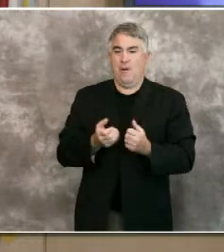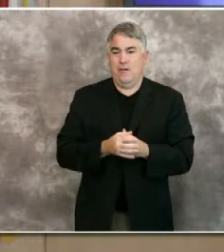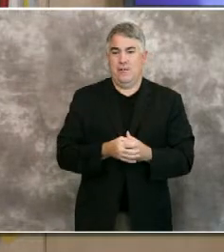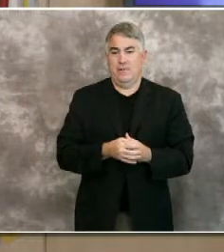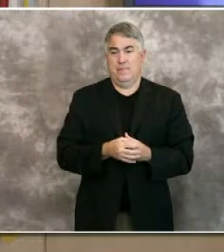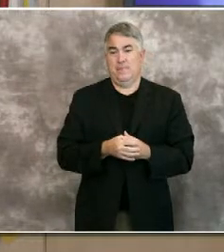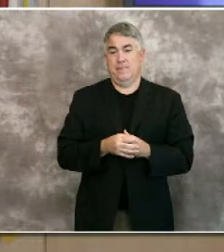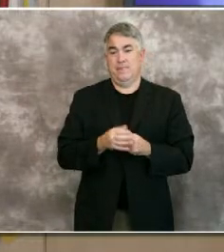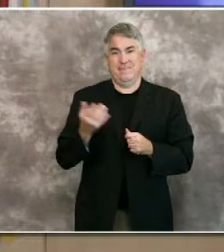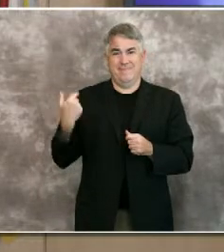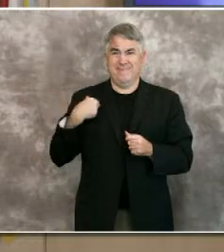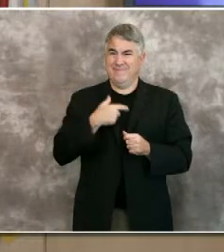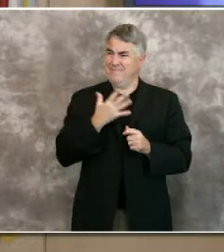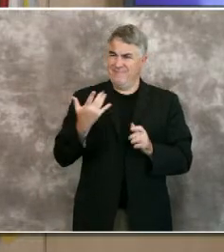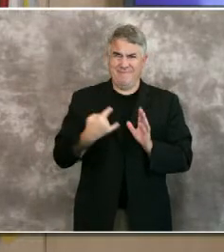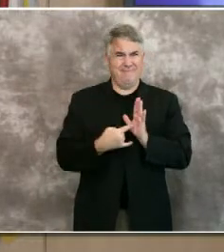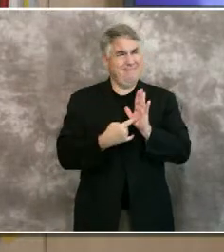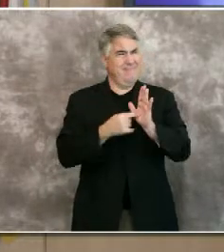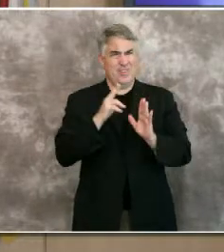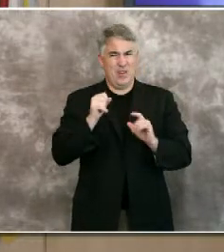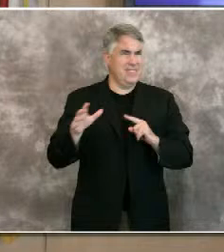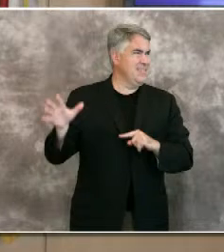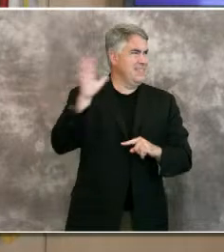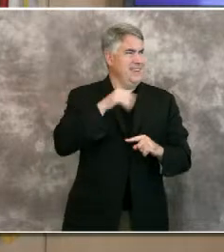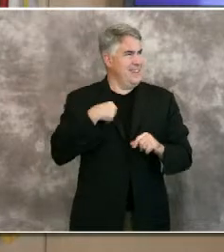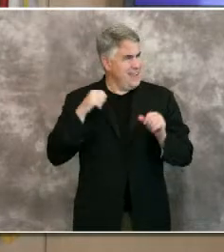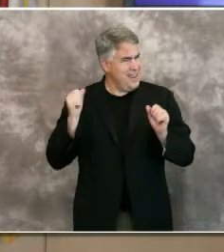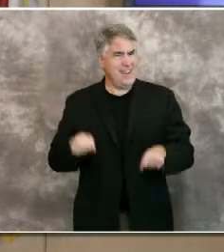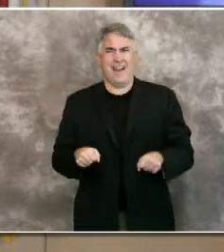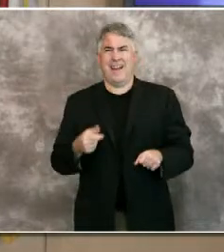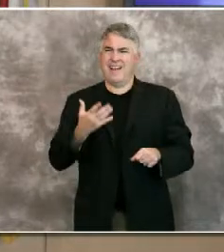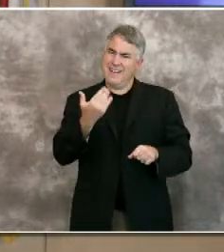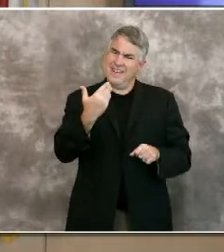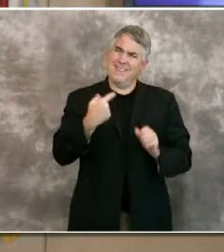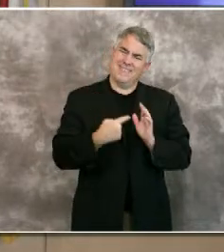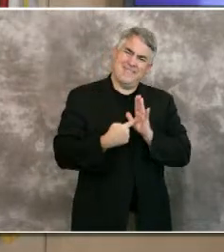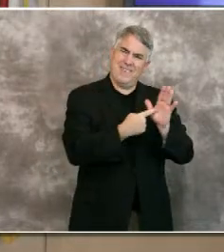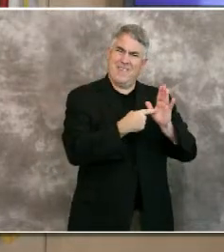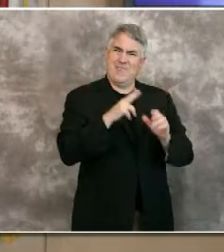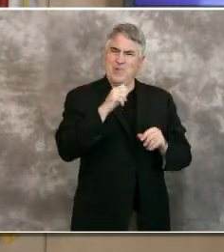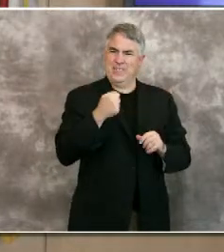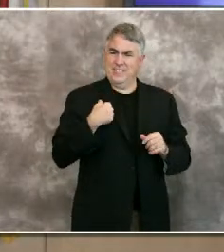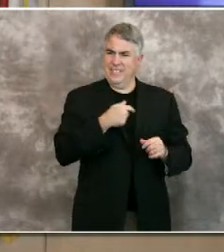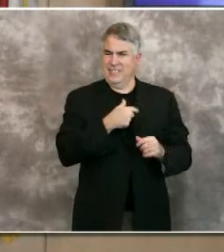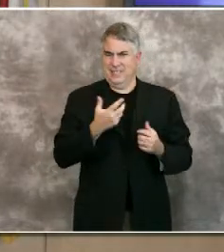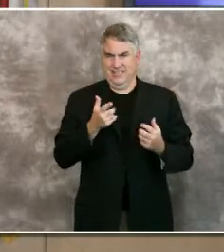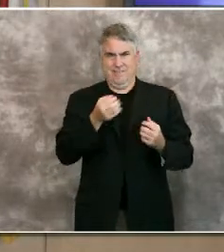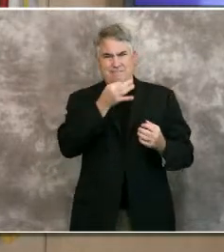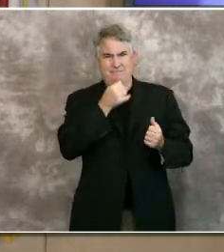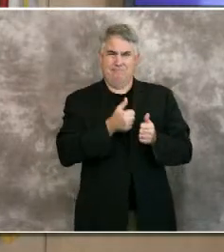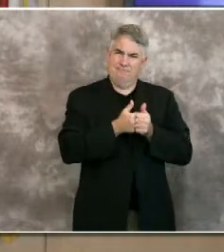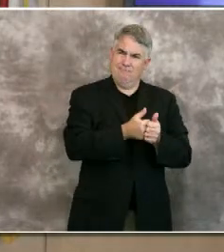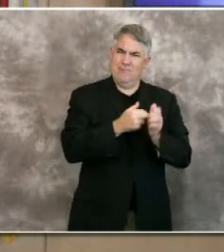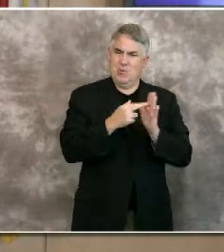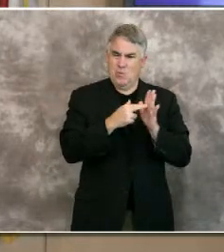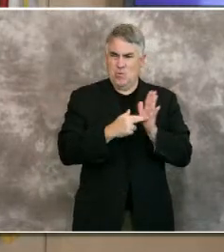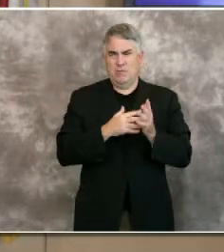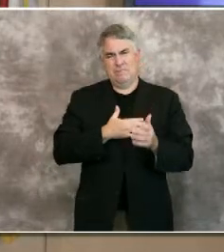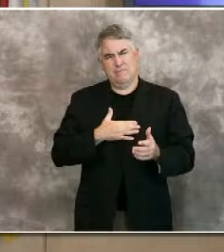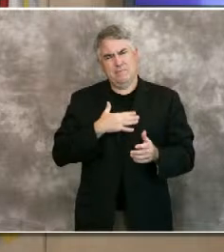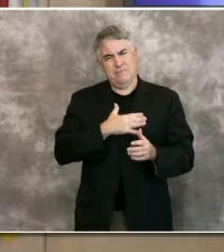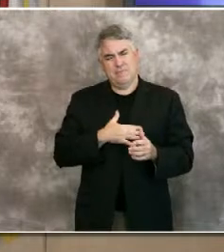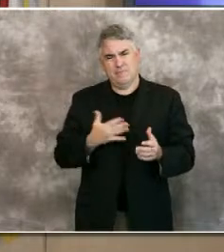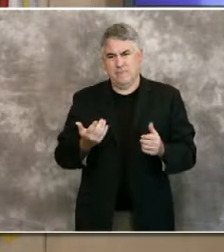entire nation at the beginning of this and apply that to our adapted behaviors as we move forward. And so we continue to ask for the public's